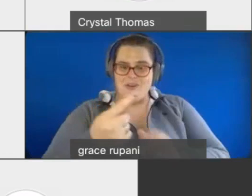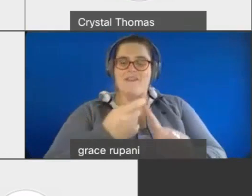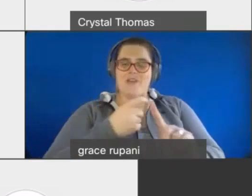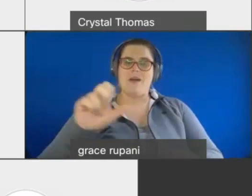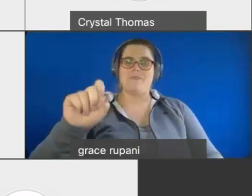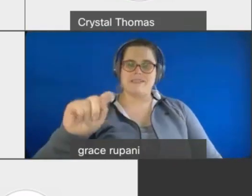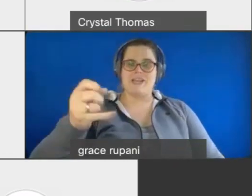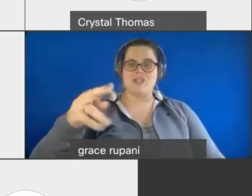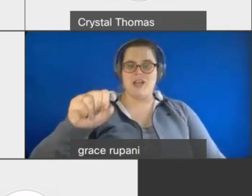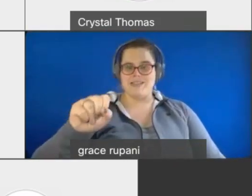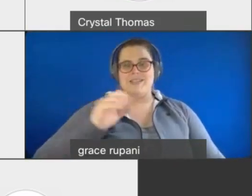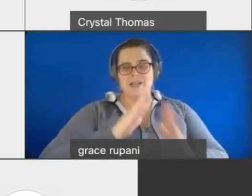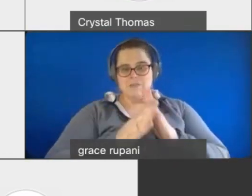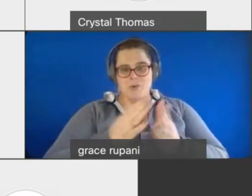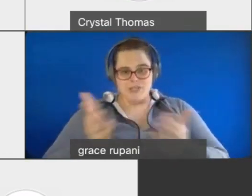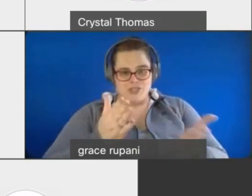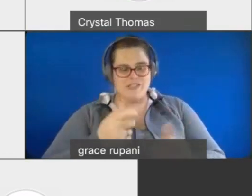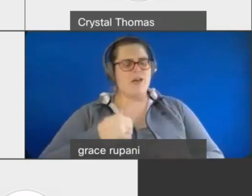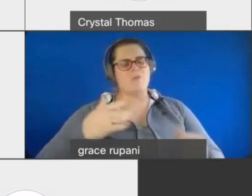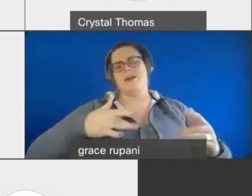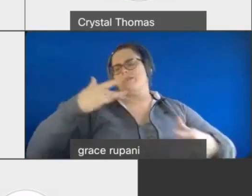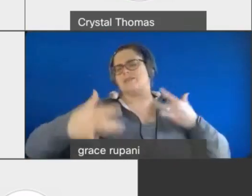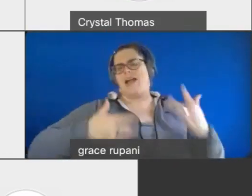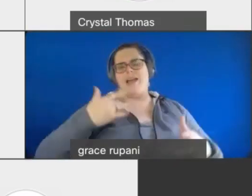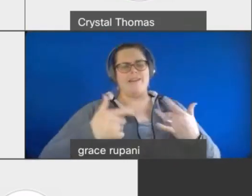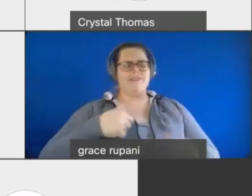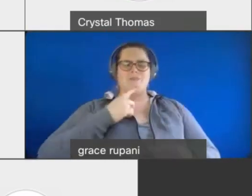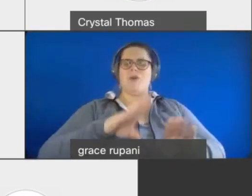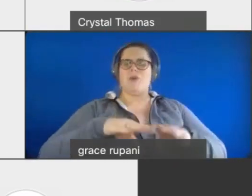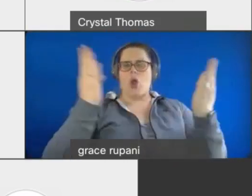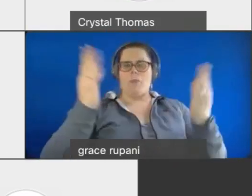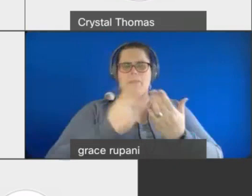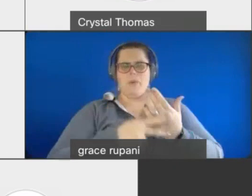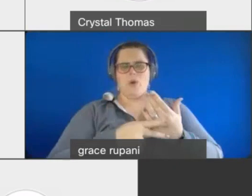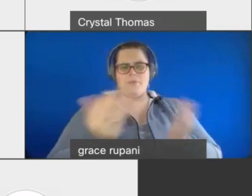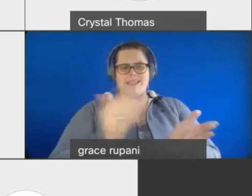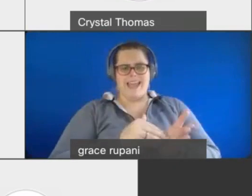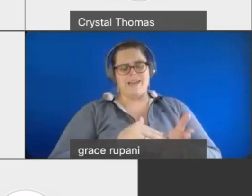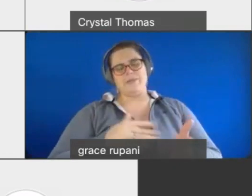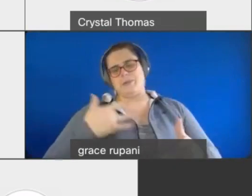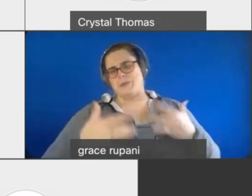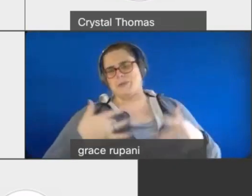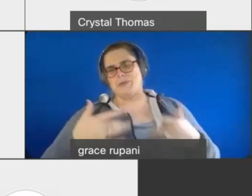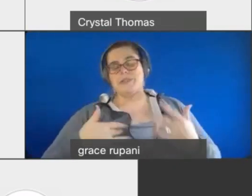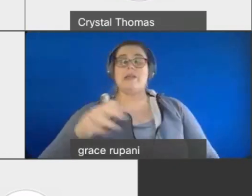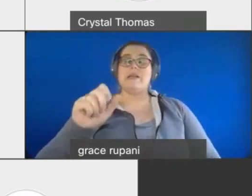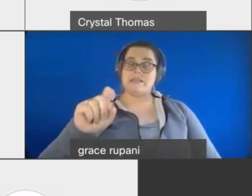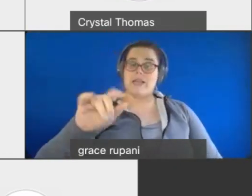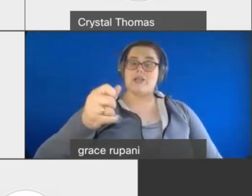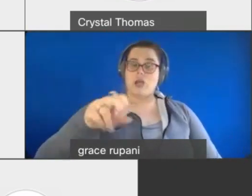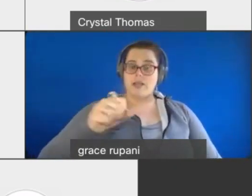that the juncture where we open up the programs. I'm excited to report that St. John's has been open